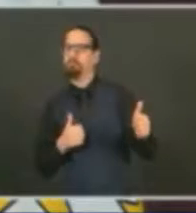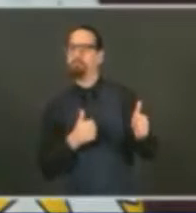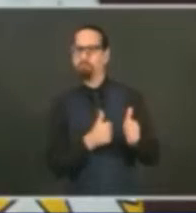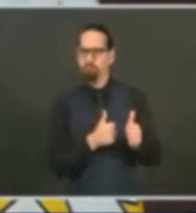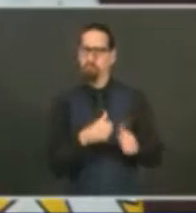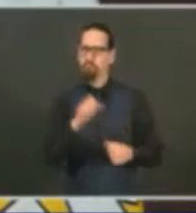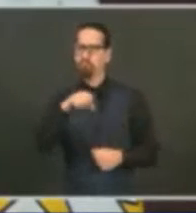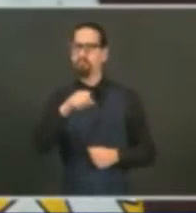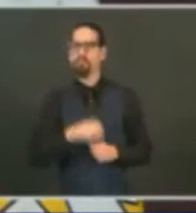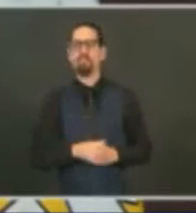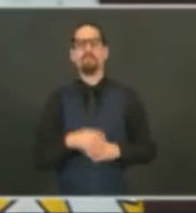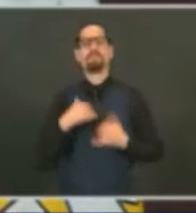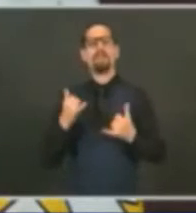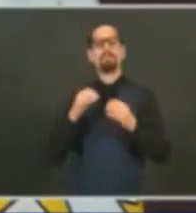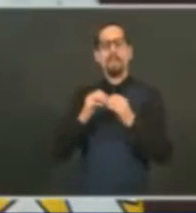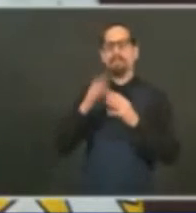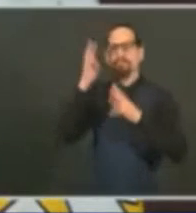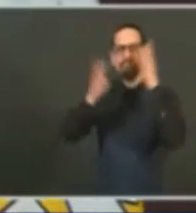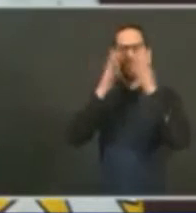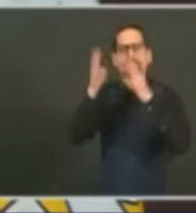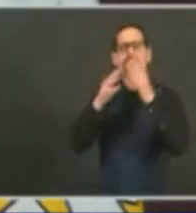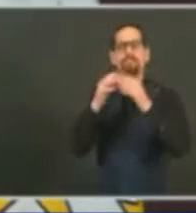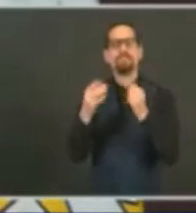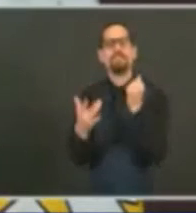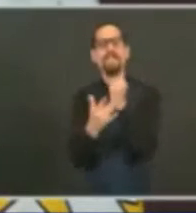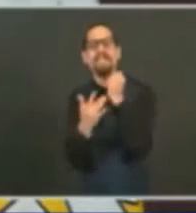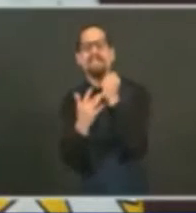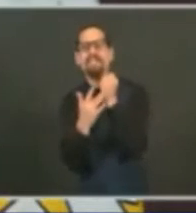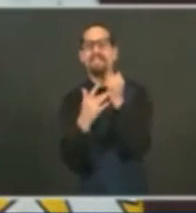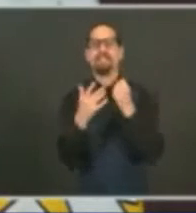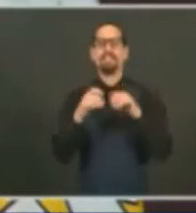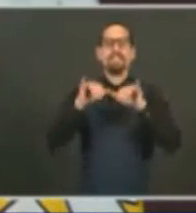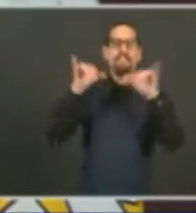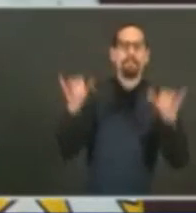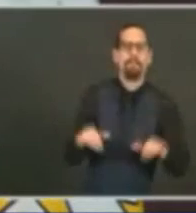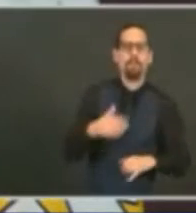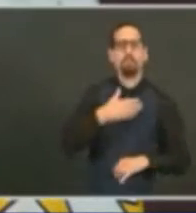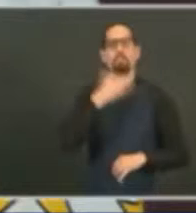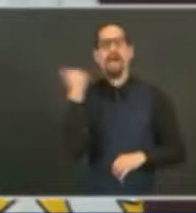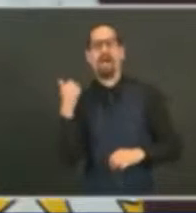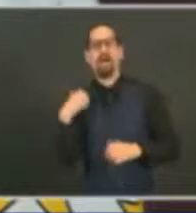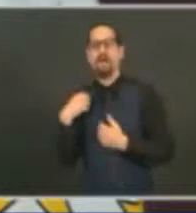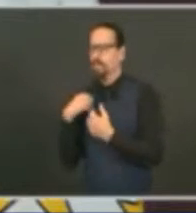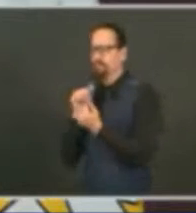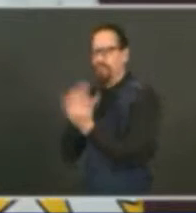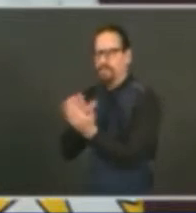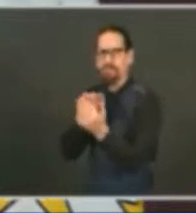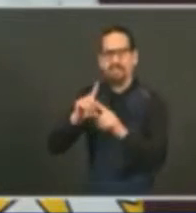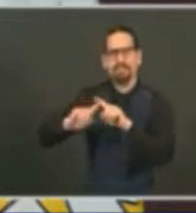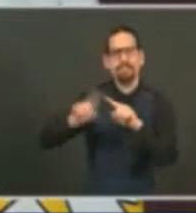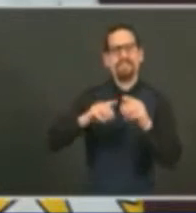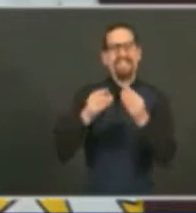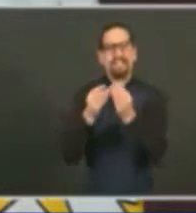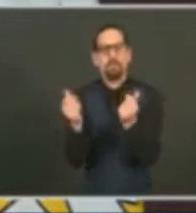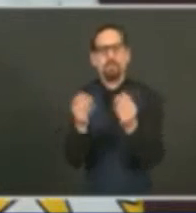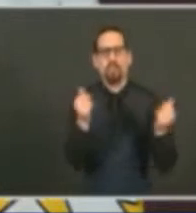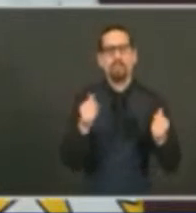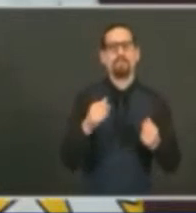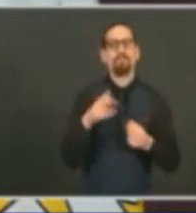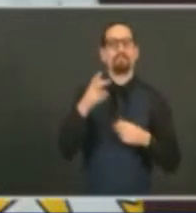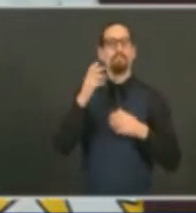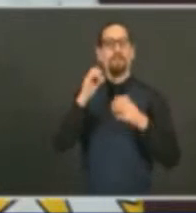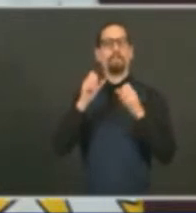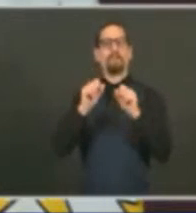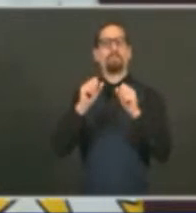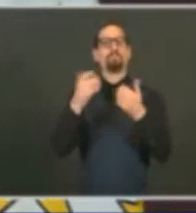more innovative, technologically supported approaches. Part of that includes the messaging that we've shared here.